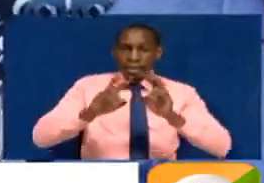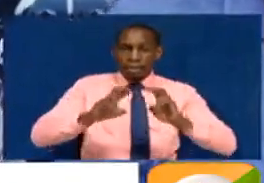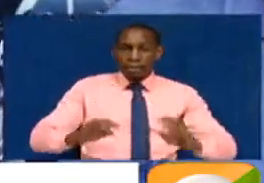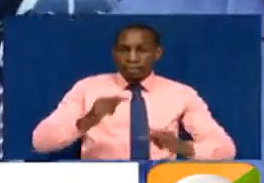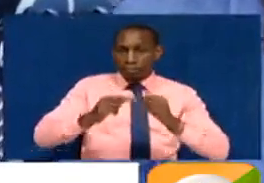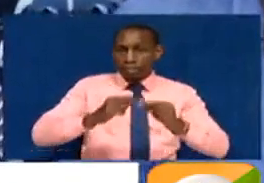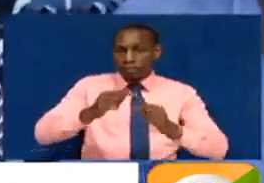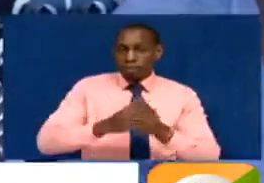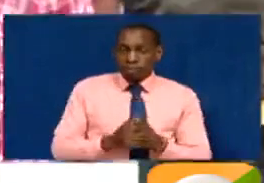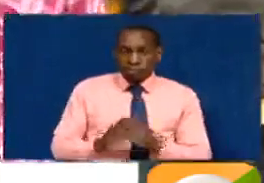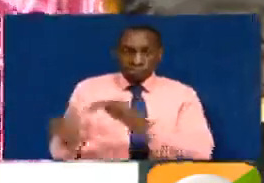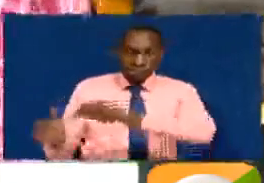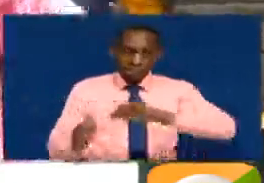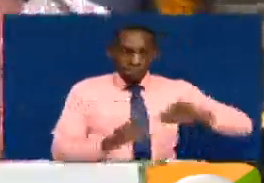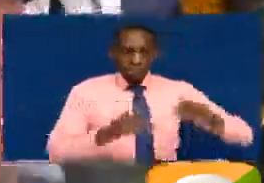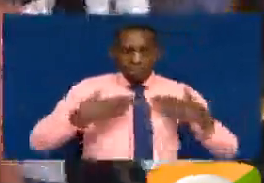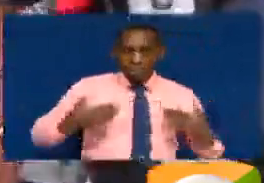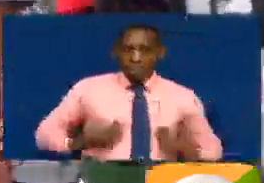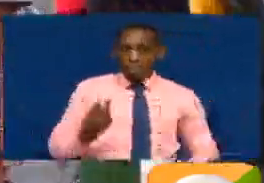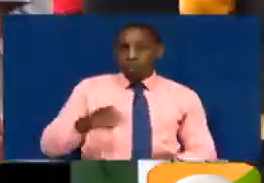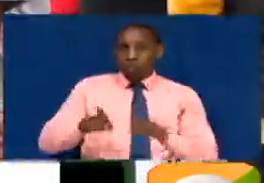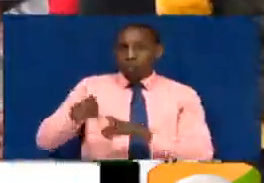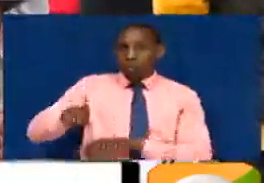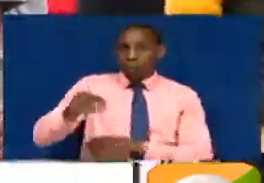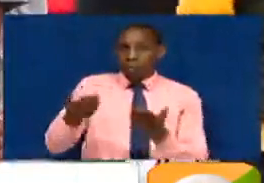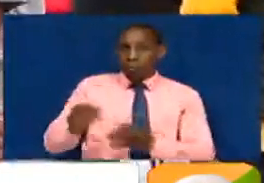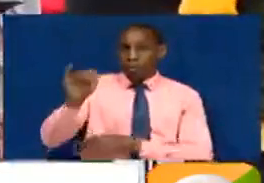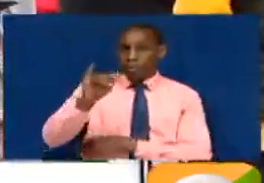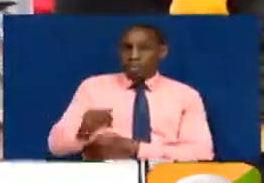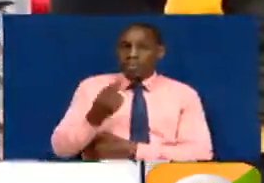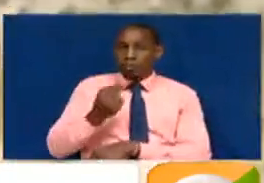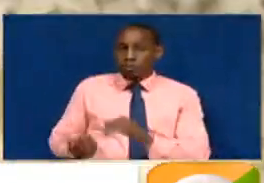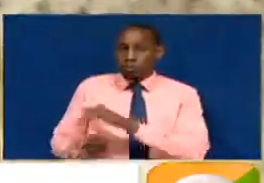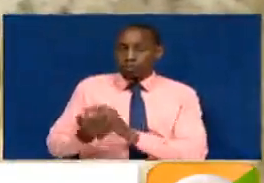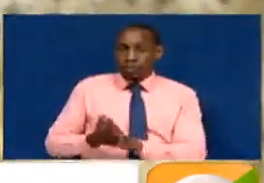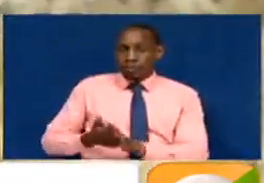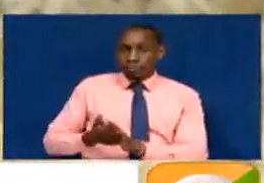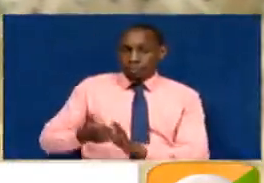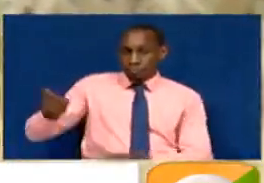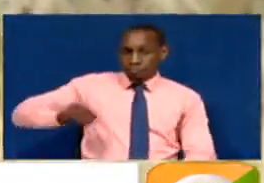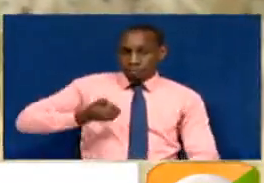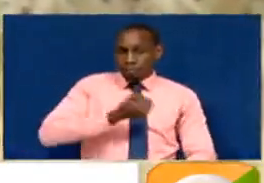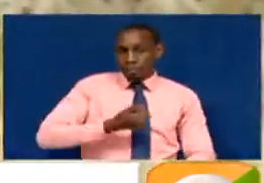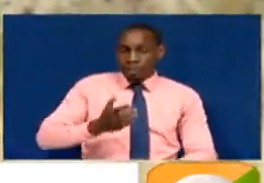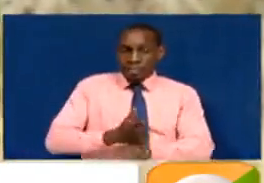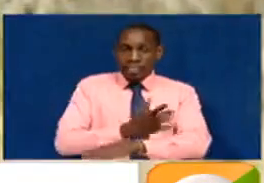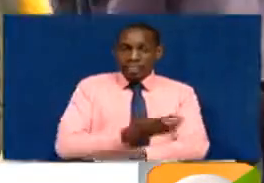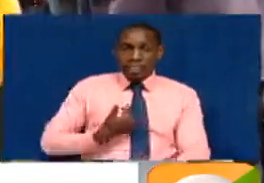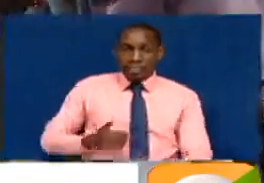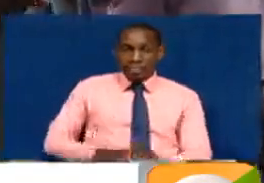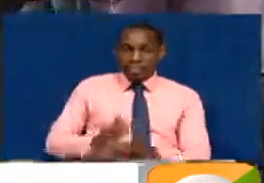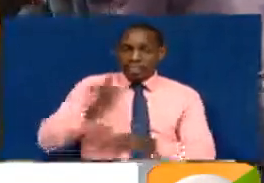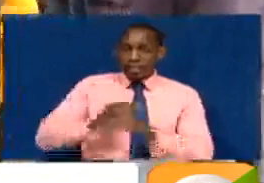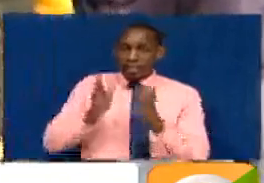are ongoing. Meanwhile, two bodies were also discovered in Isinya on Tuesday morning bearing stab wounds. One of